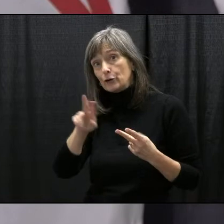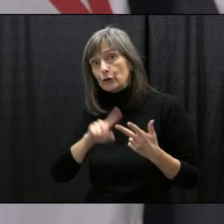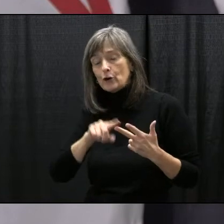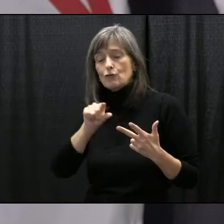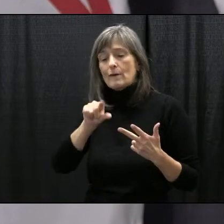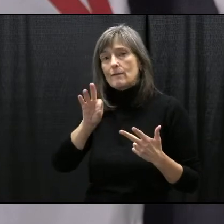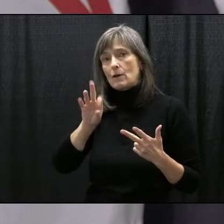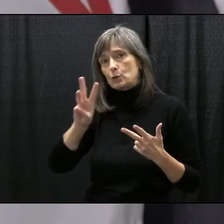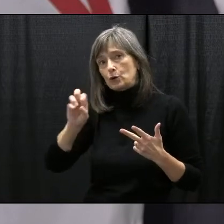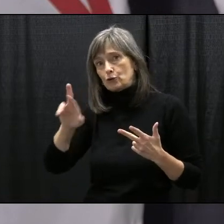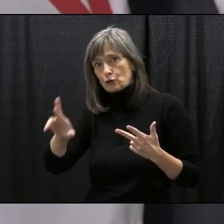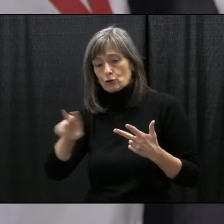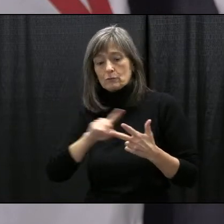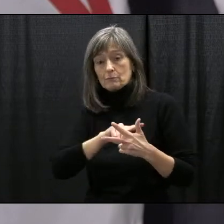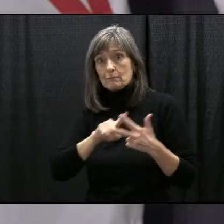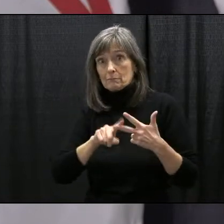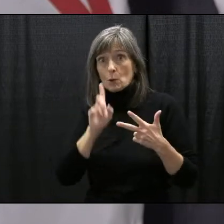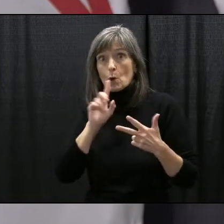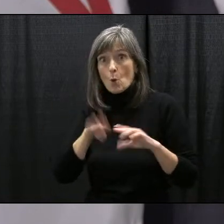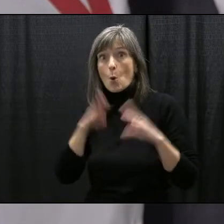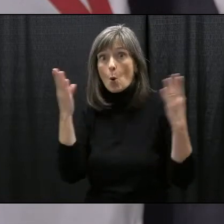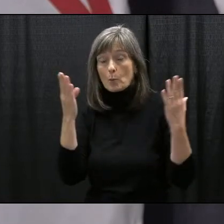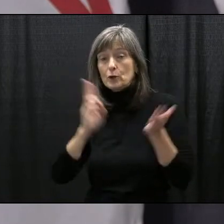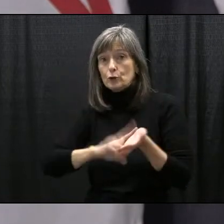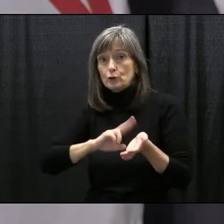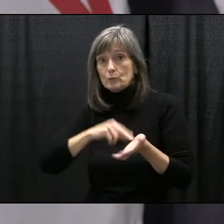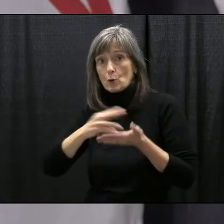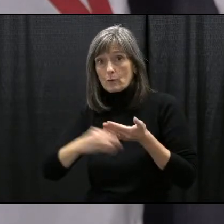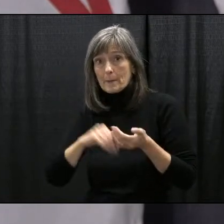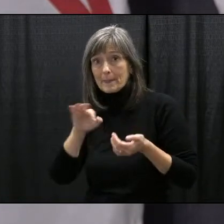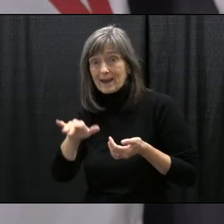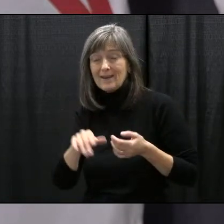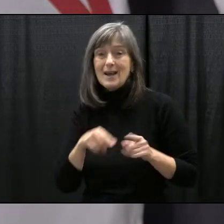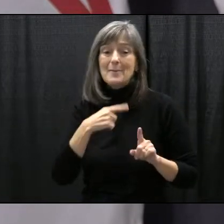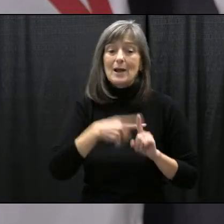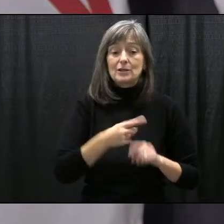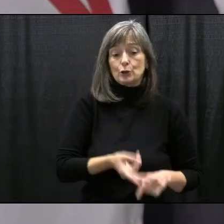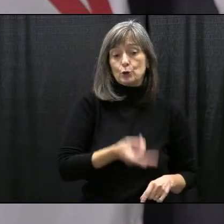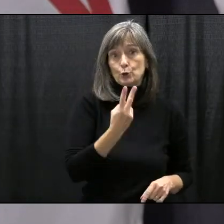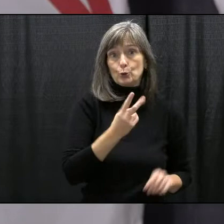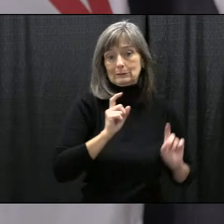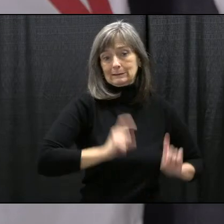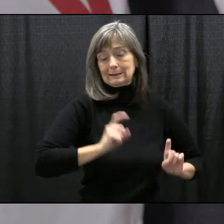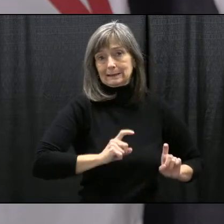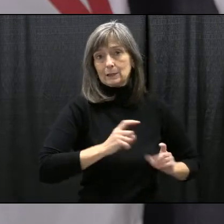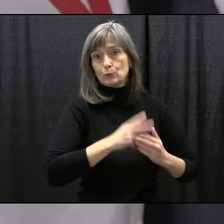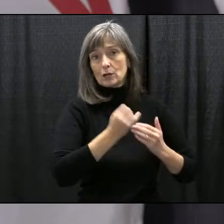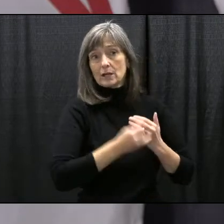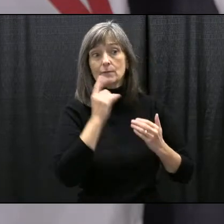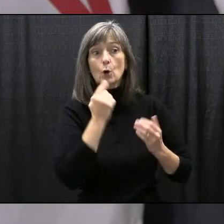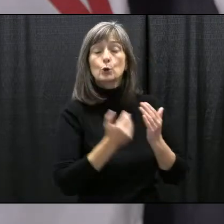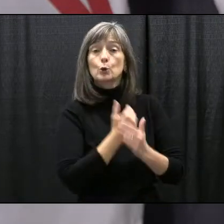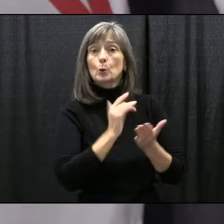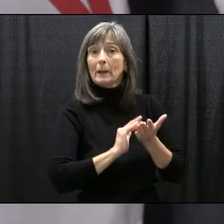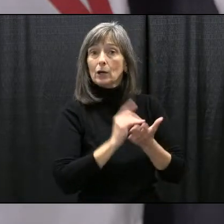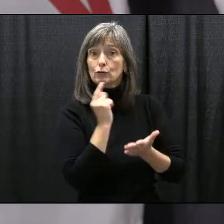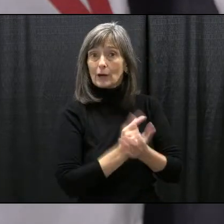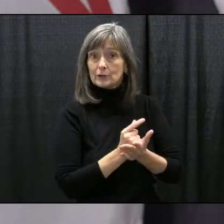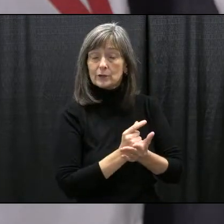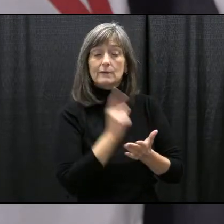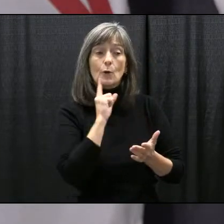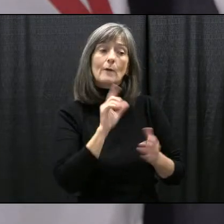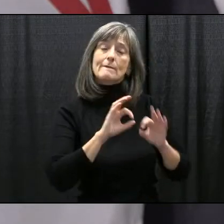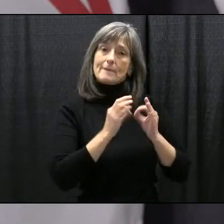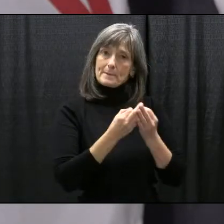Windsor. I'm also pleased to announce that we will undertake 2 pilot projects to attract more new medical graduates to